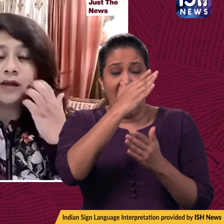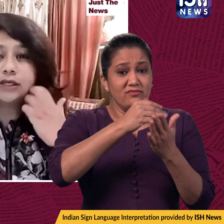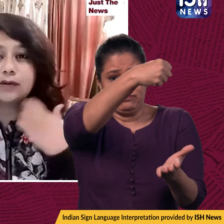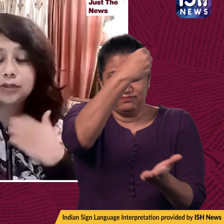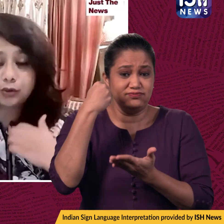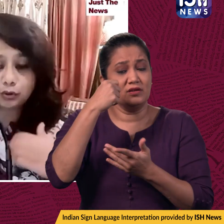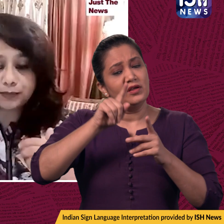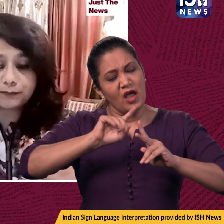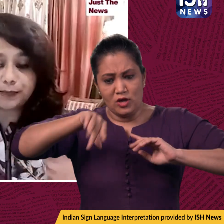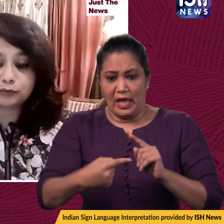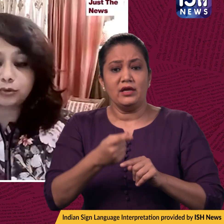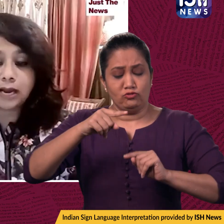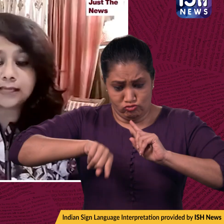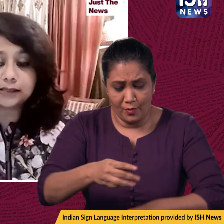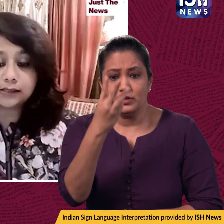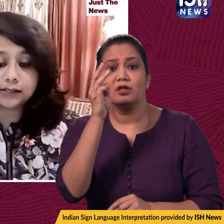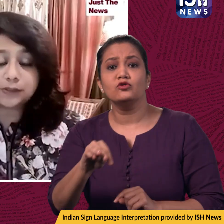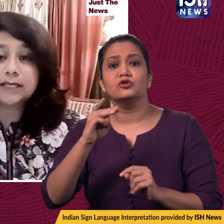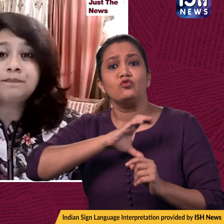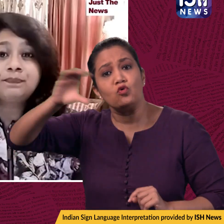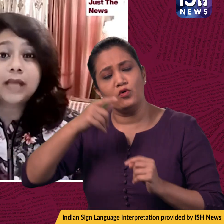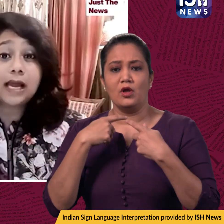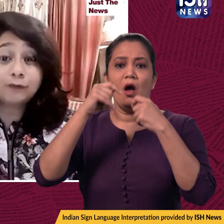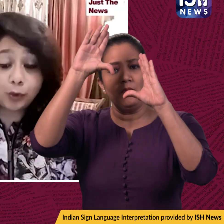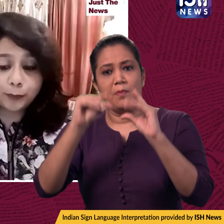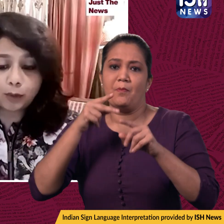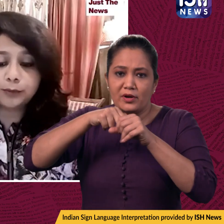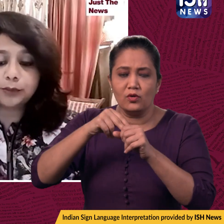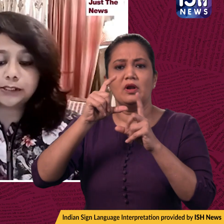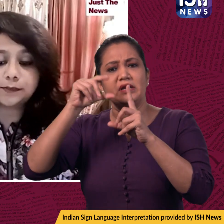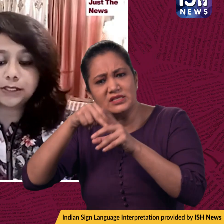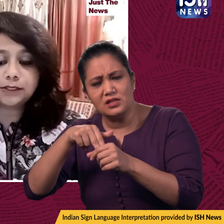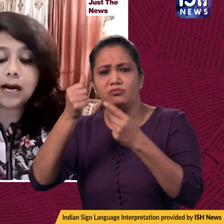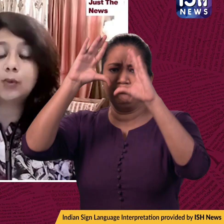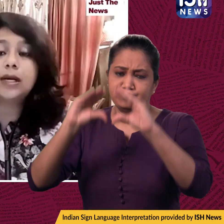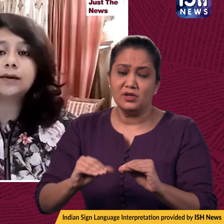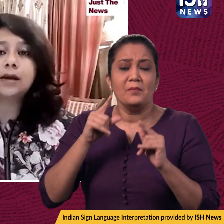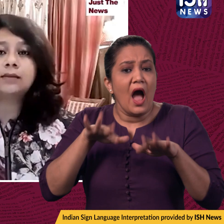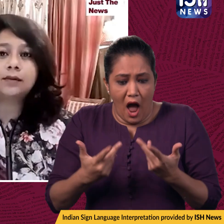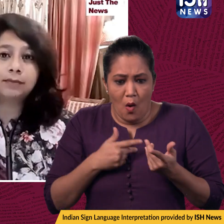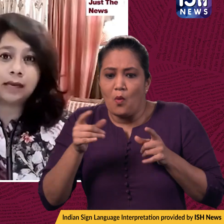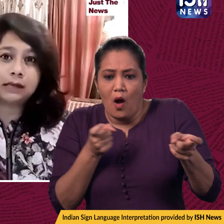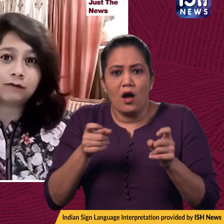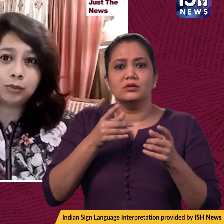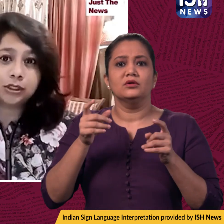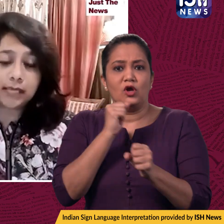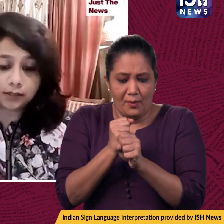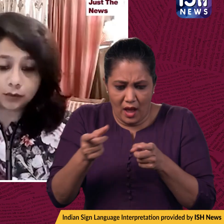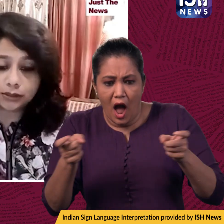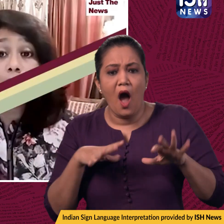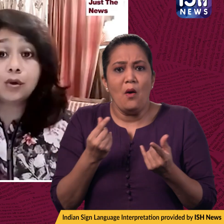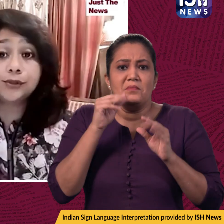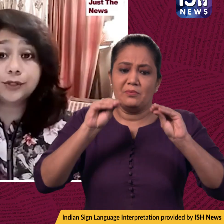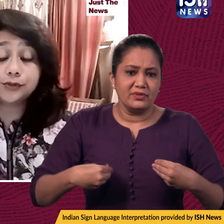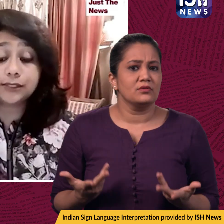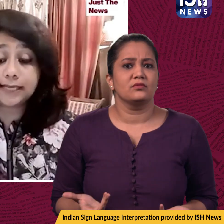give 3,000 crore rupee petrol and diesel subsidy. I have no problem with subsidy, but how will I run my government?" End